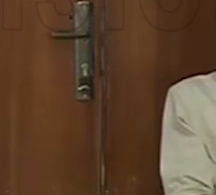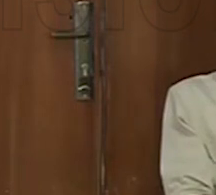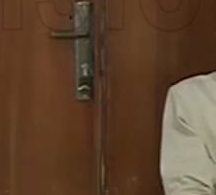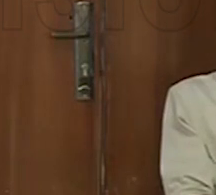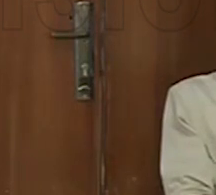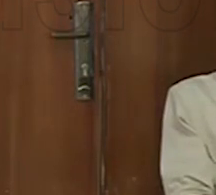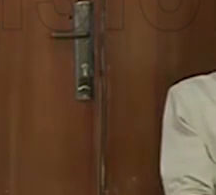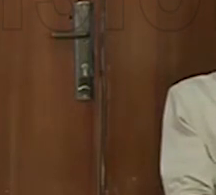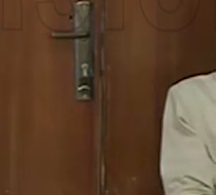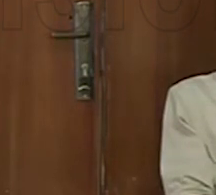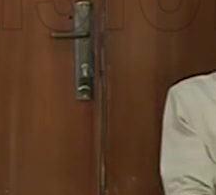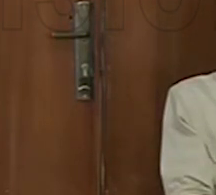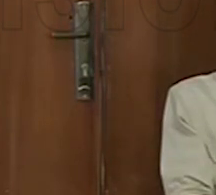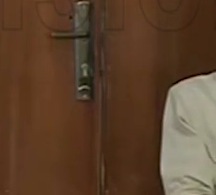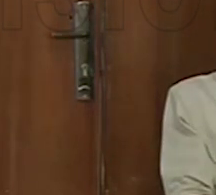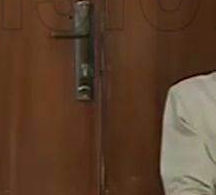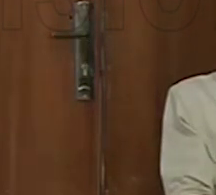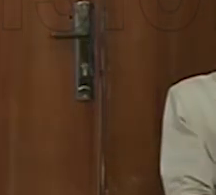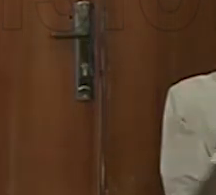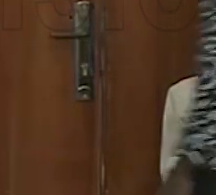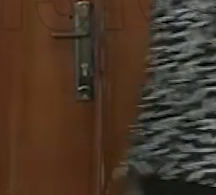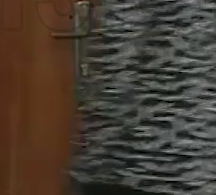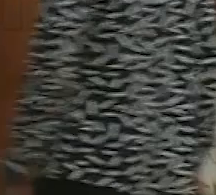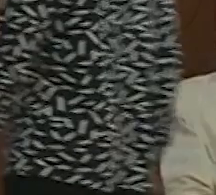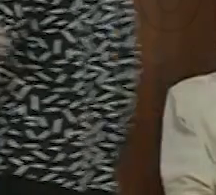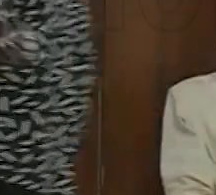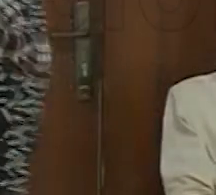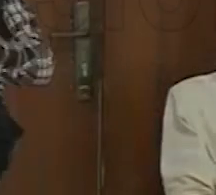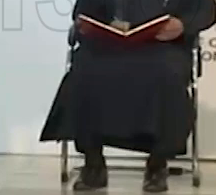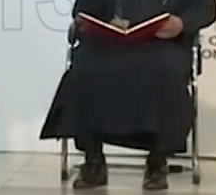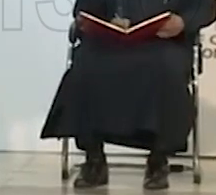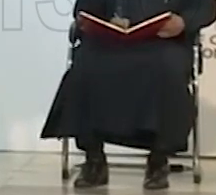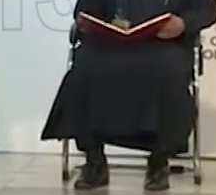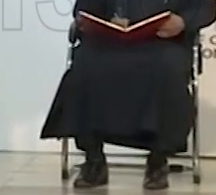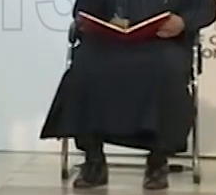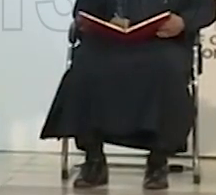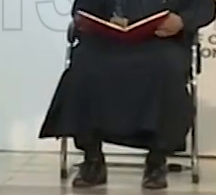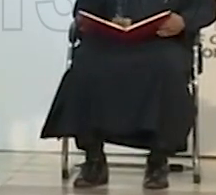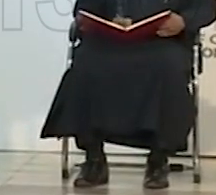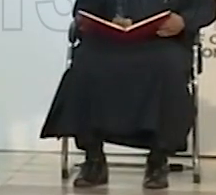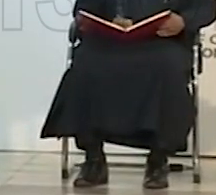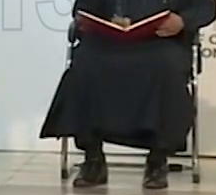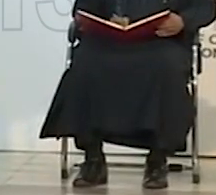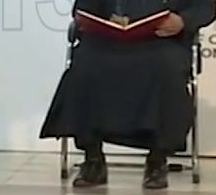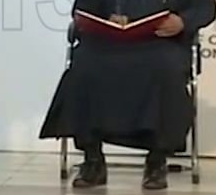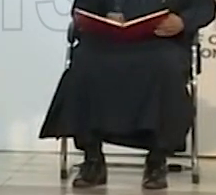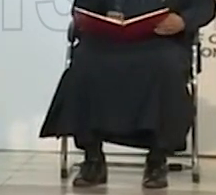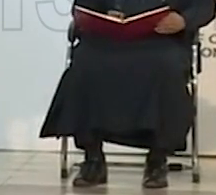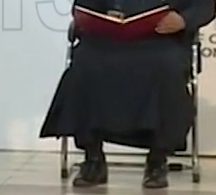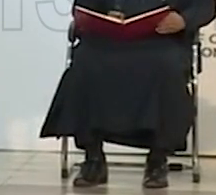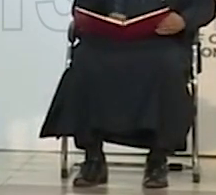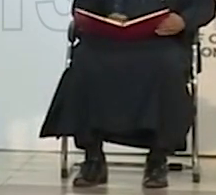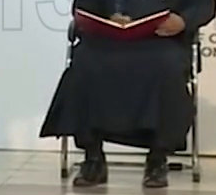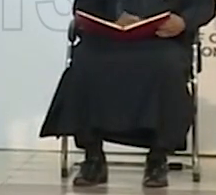are already mopping up in their countries, like United States and even the UK? They are already mopping up some of these vaccines, three of those vaccines that were announced last